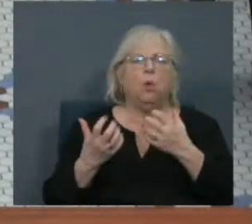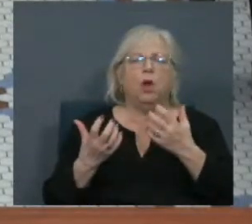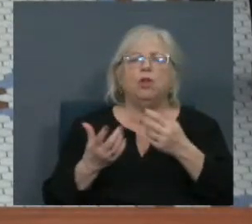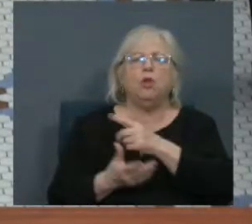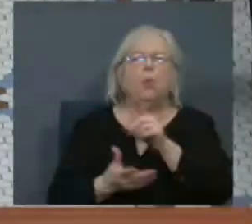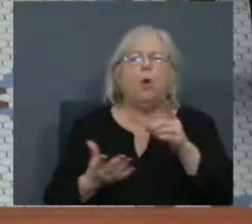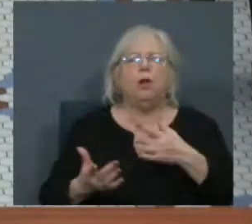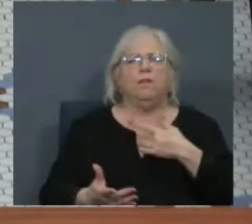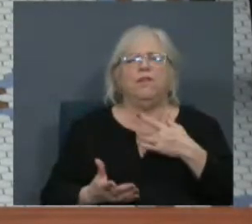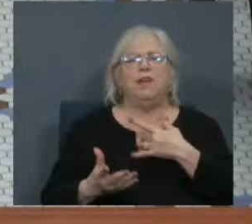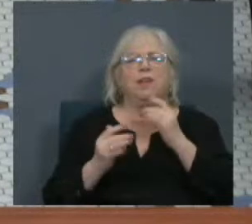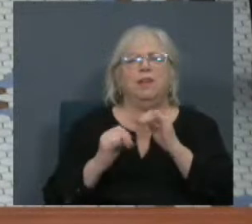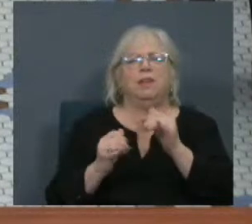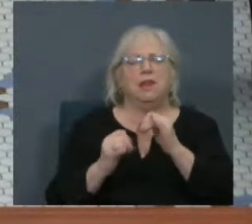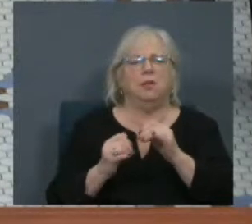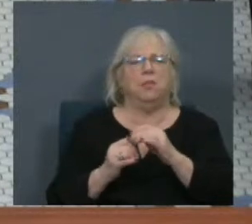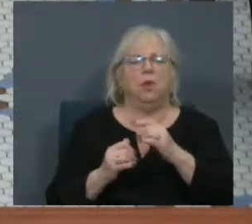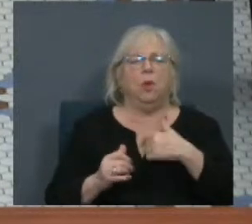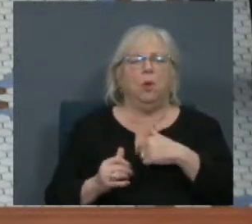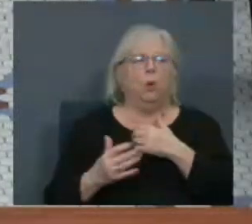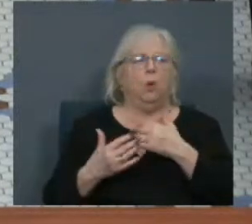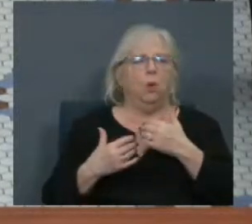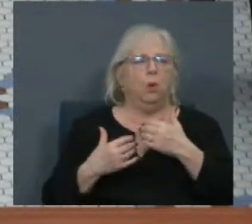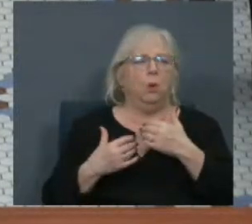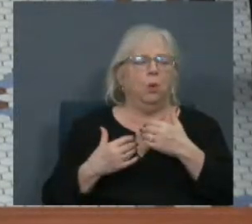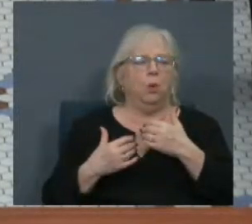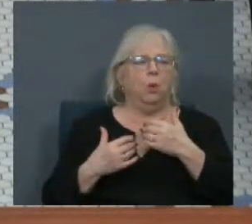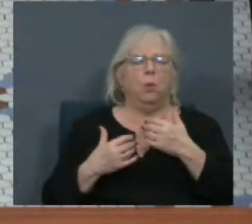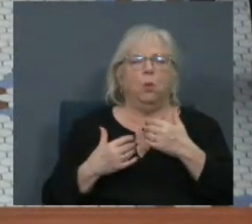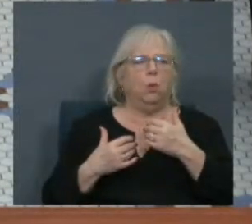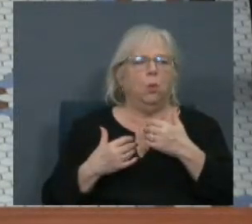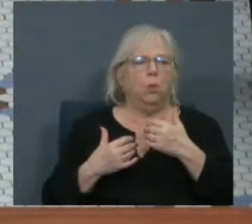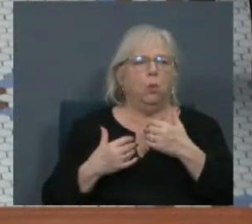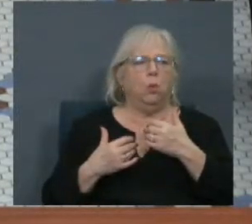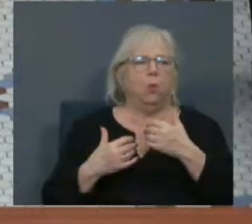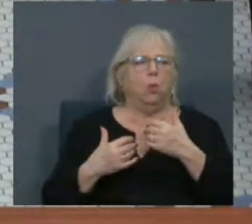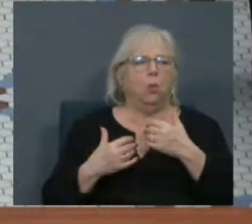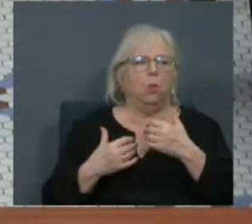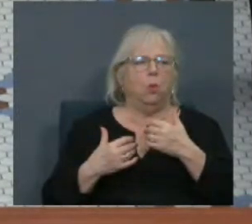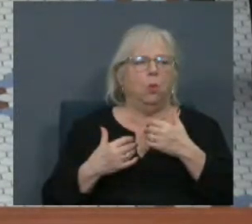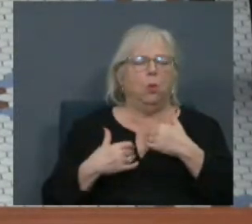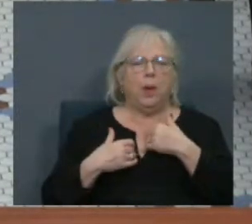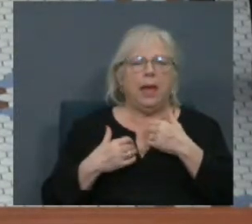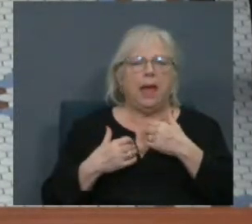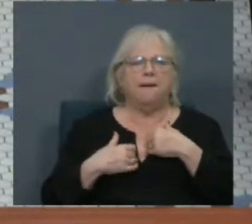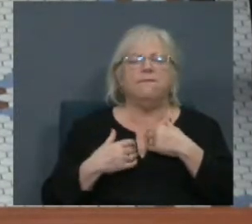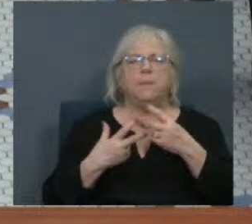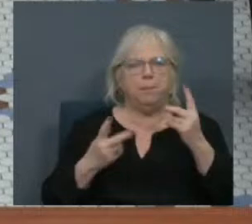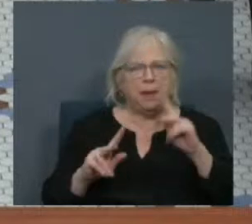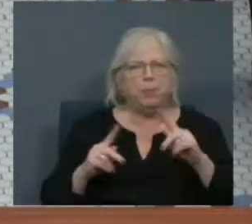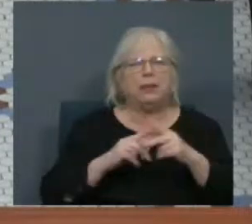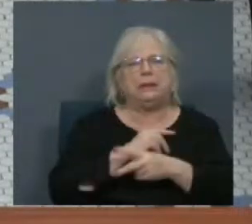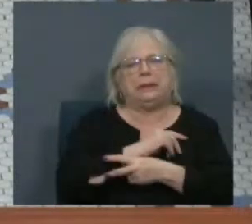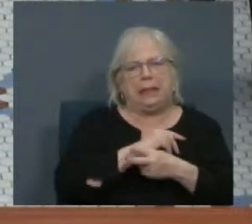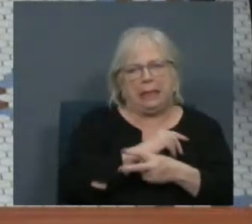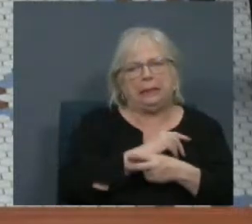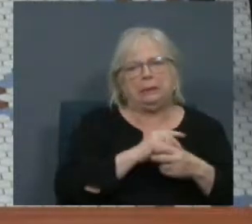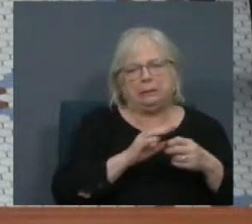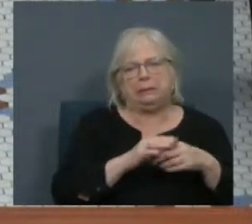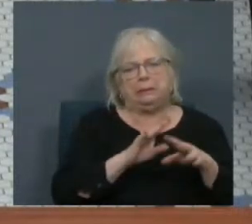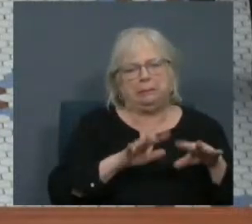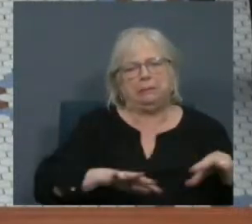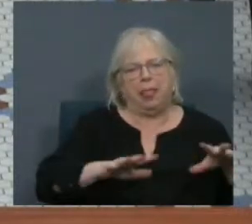feel that. We have been vandalized at the center. We have cameras. And just as other folks have